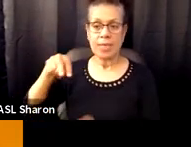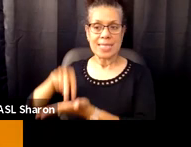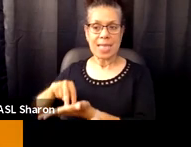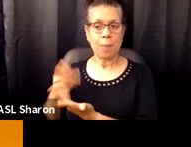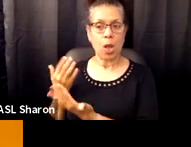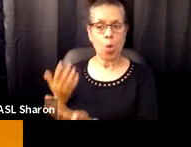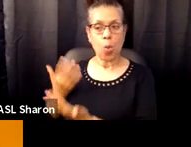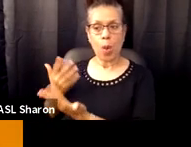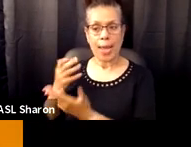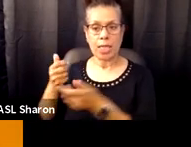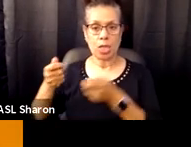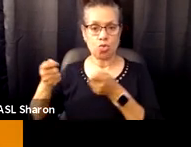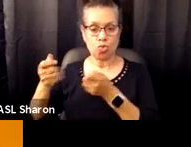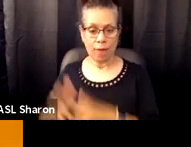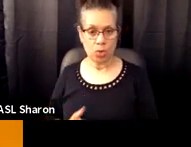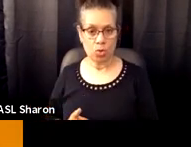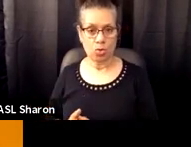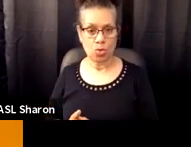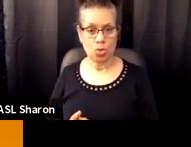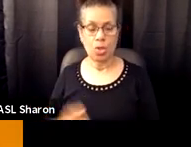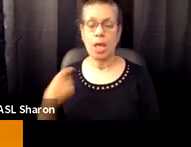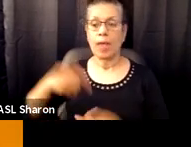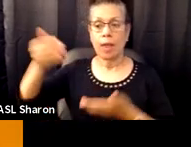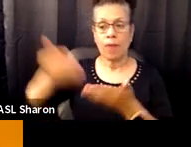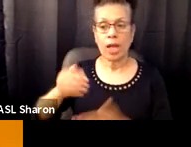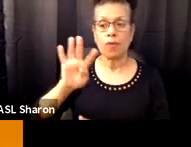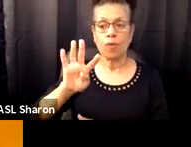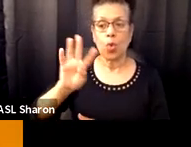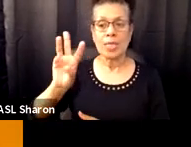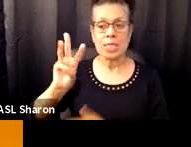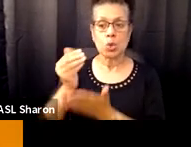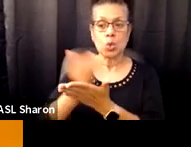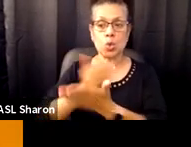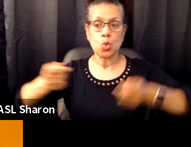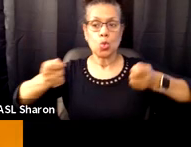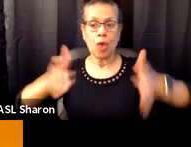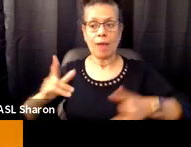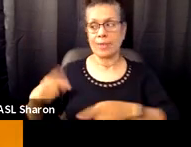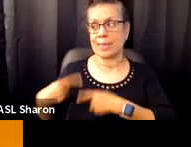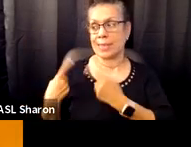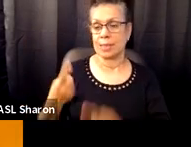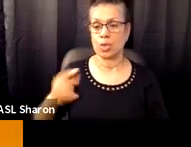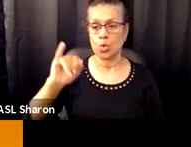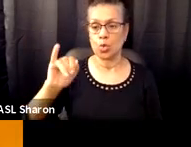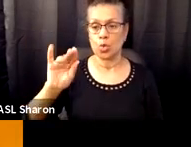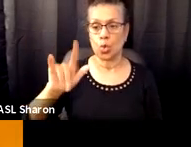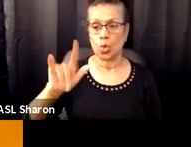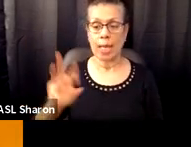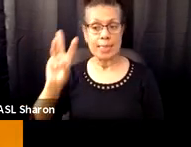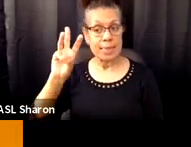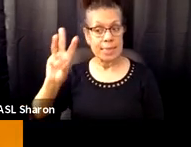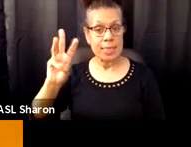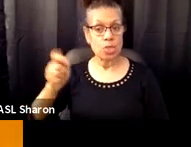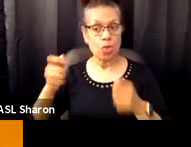drivers transdev has hired 46 new drivers since july six drivers are currently